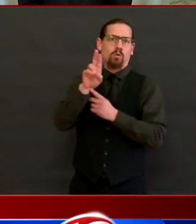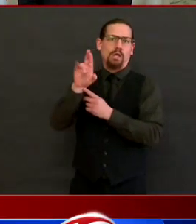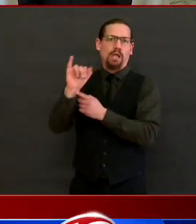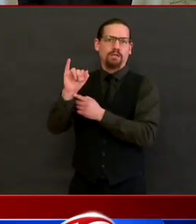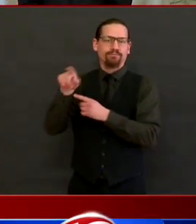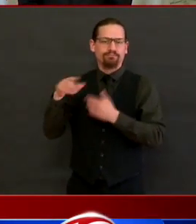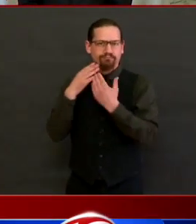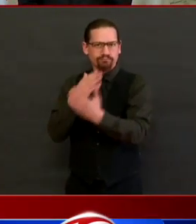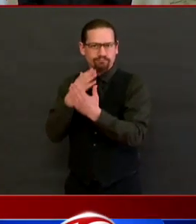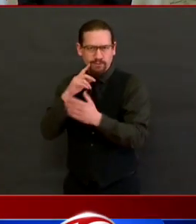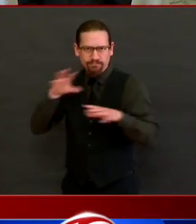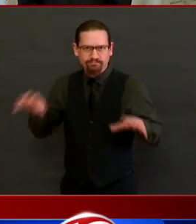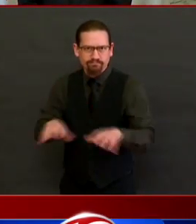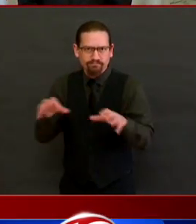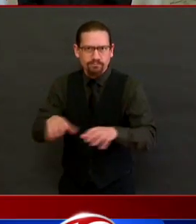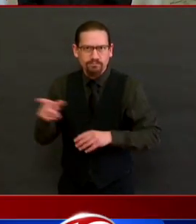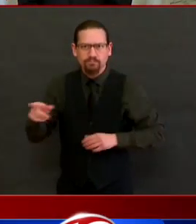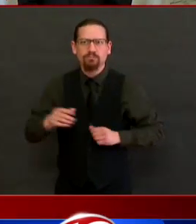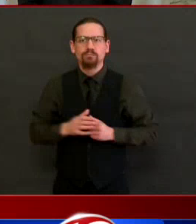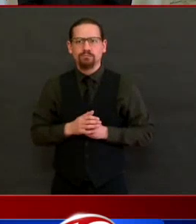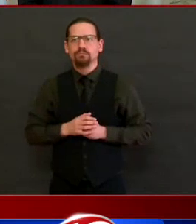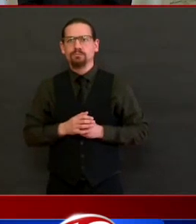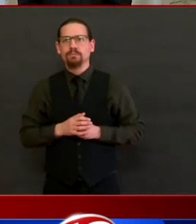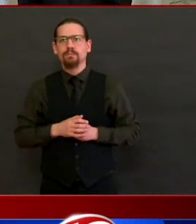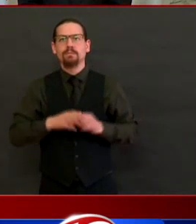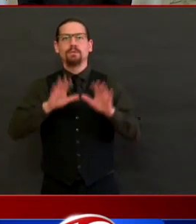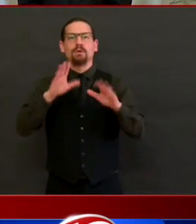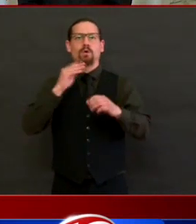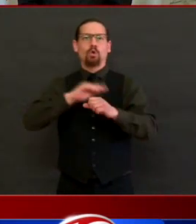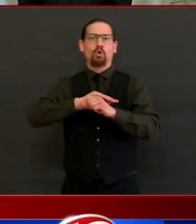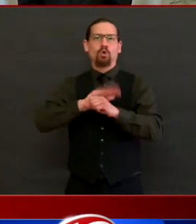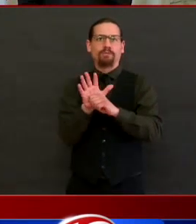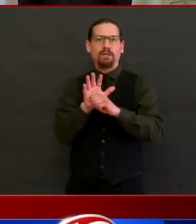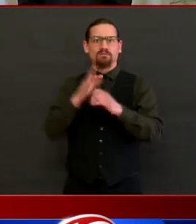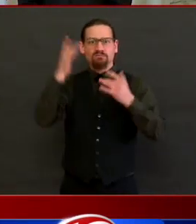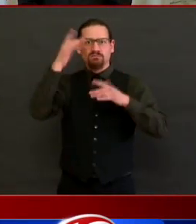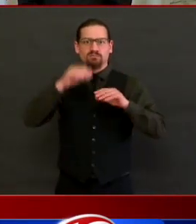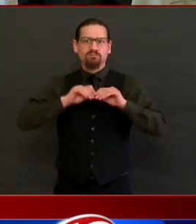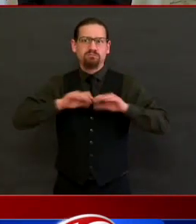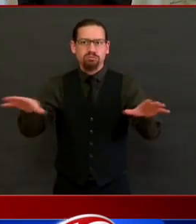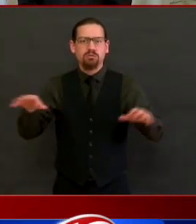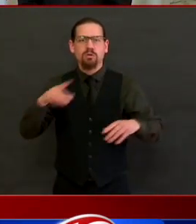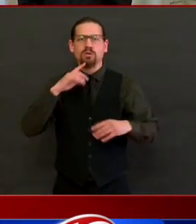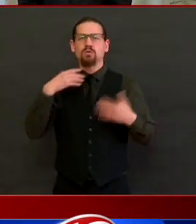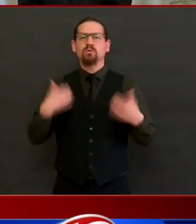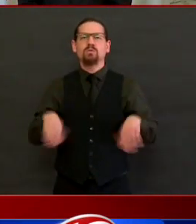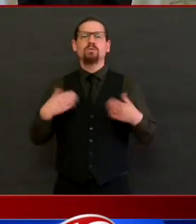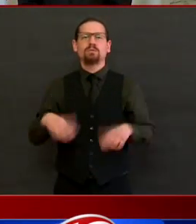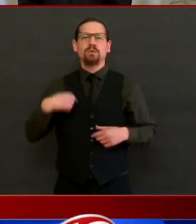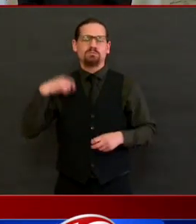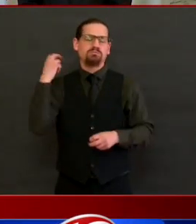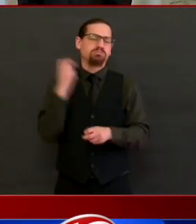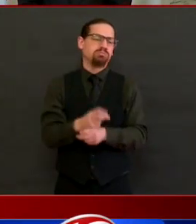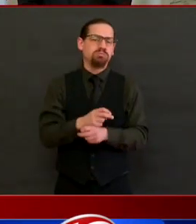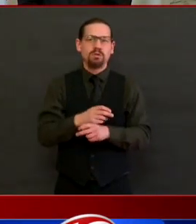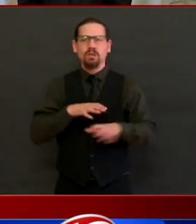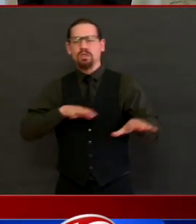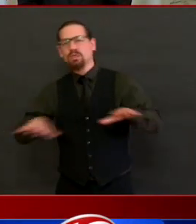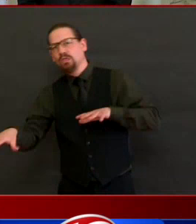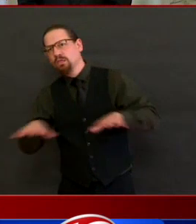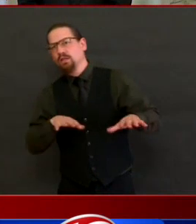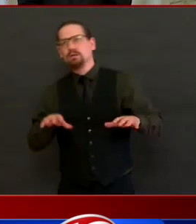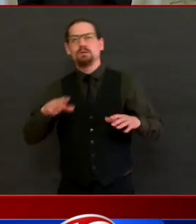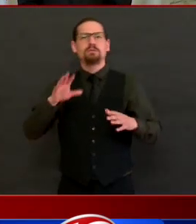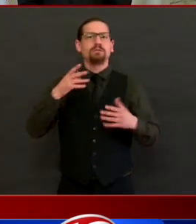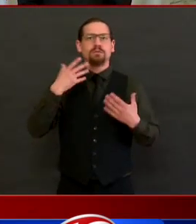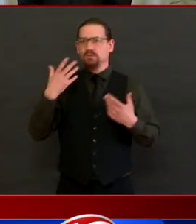is tough on everybody. Unfortunately, it's toughest on those who are already vulnerable. If before coronavirus